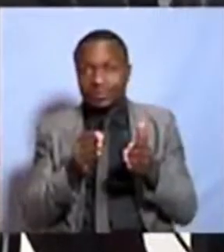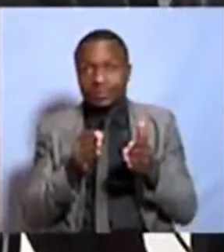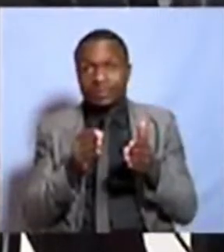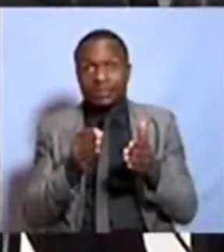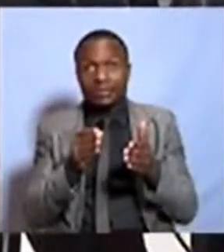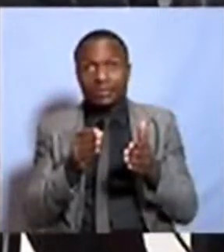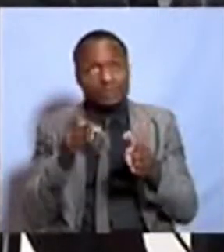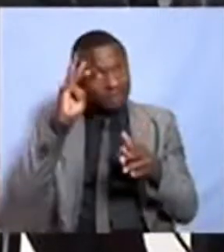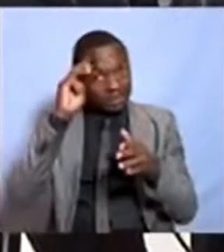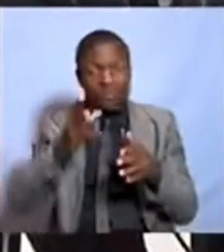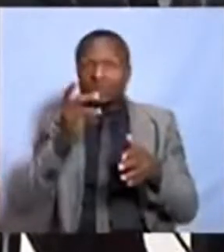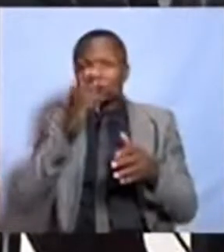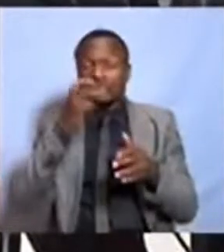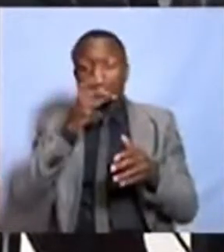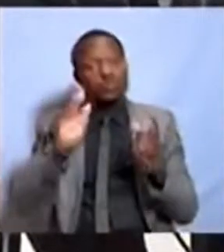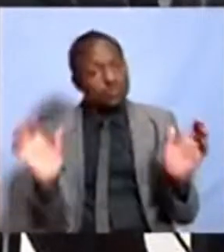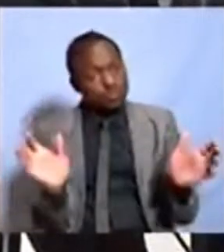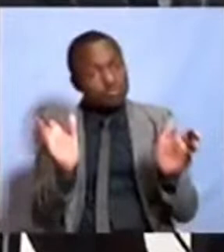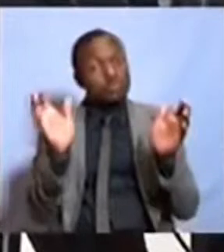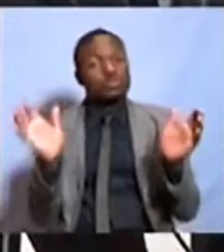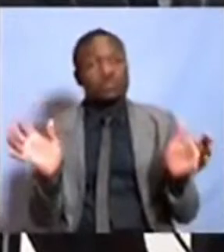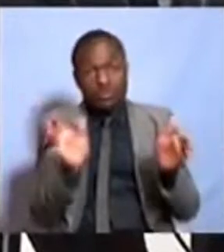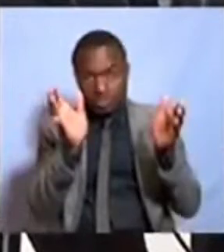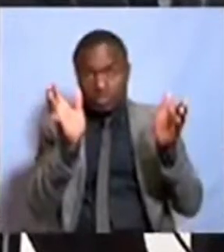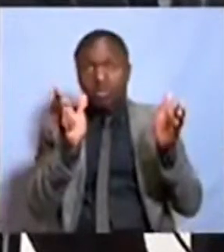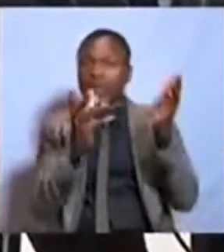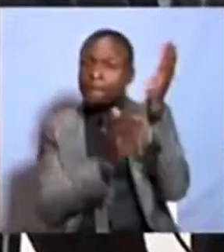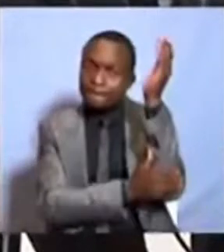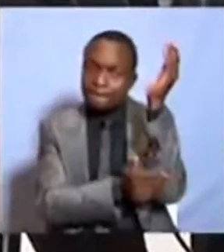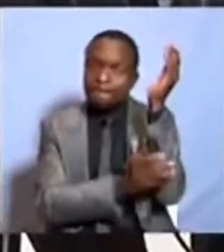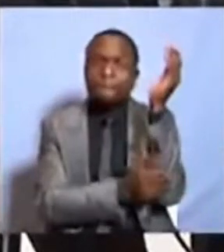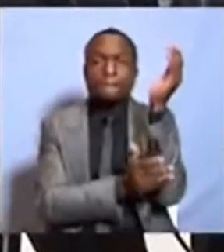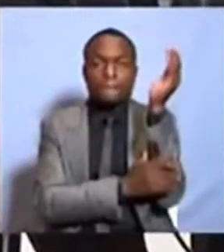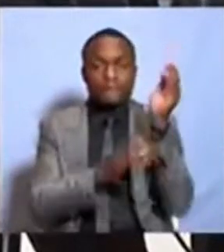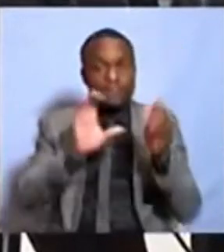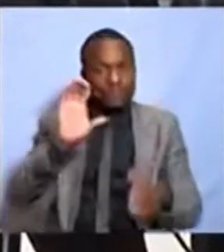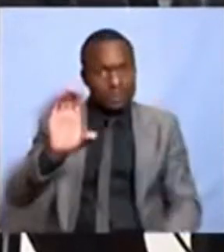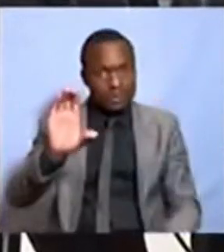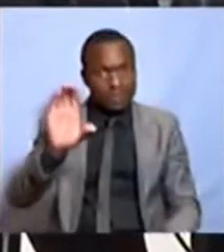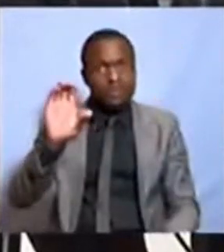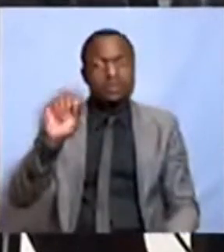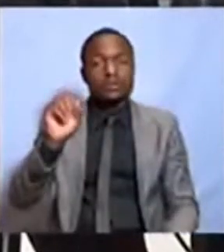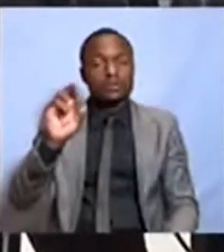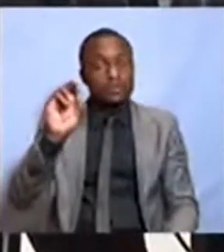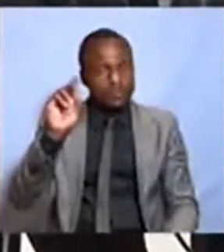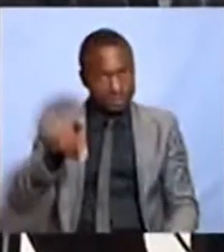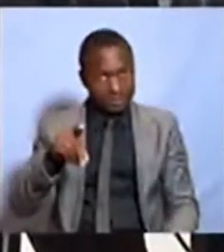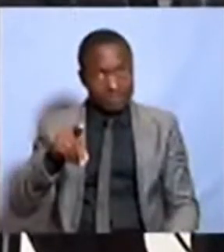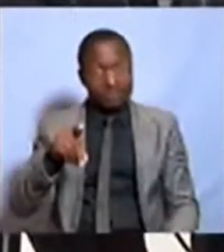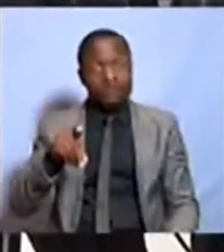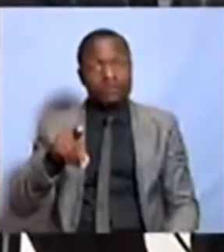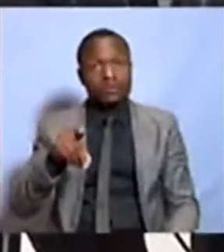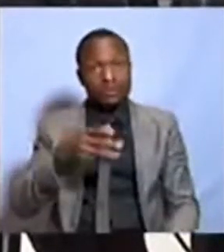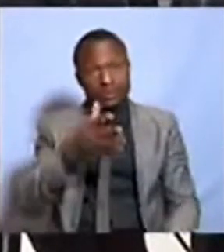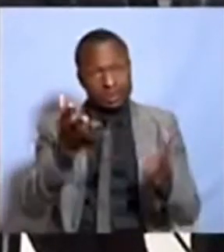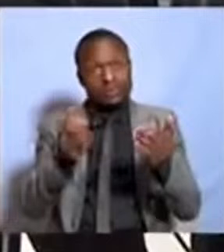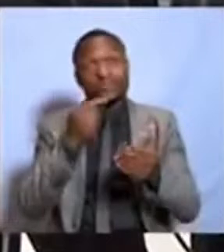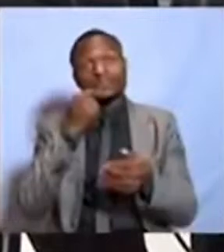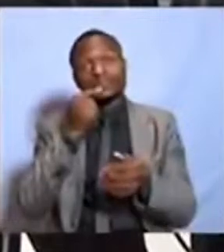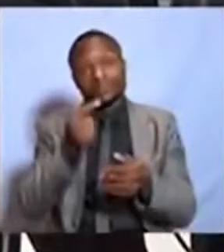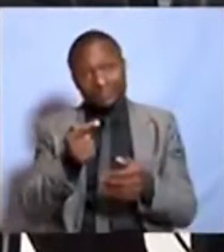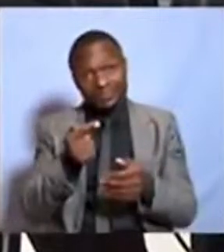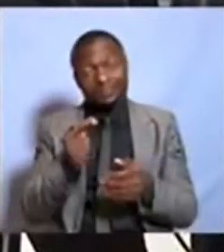promoting maize, we're always promoting hybrid maize, so Civil Society for Poverty Reduction is also promoting organic maize, which we wanted also to mention at some